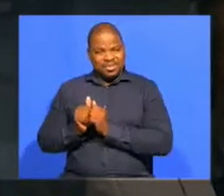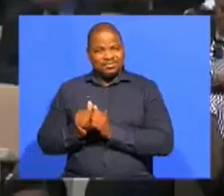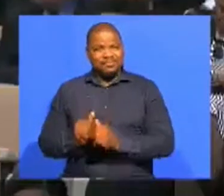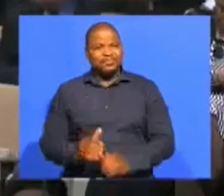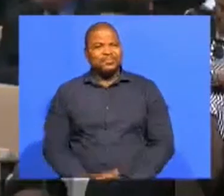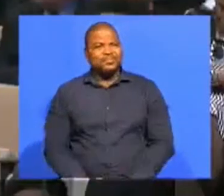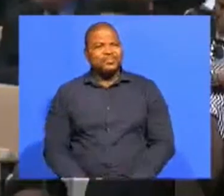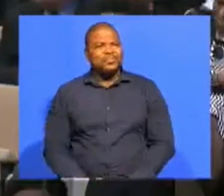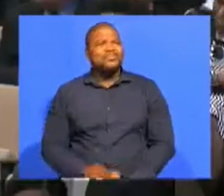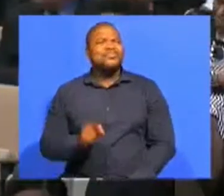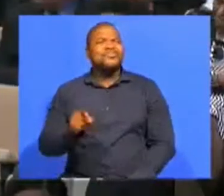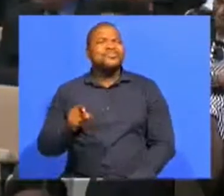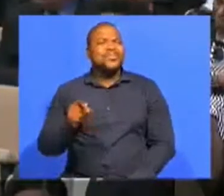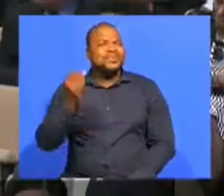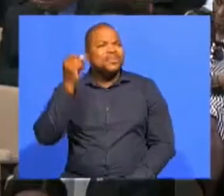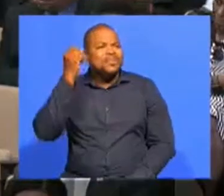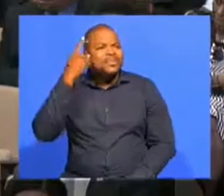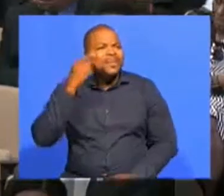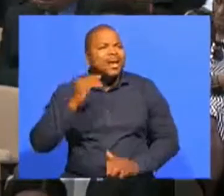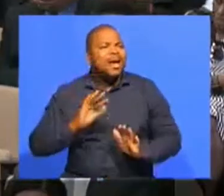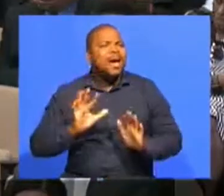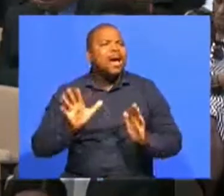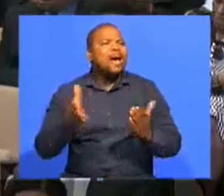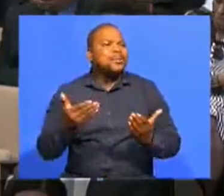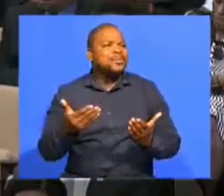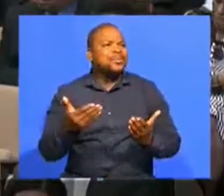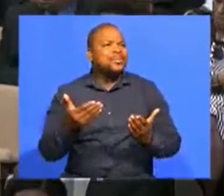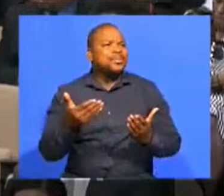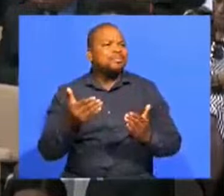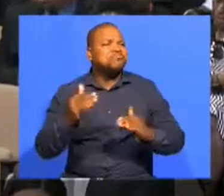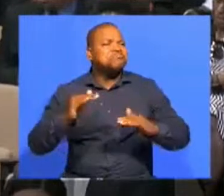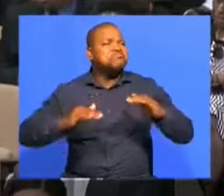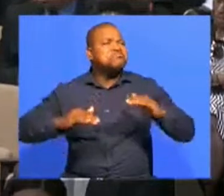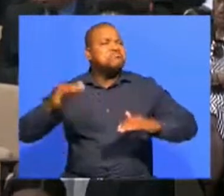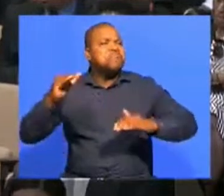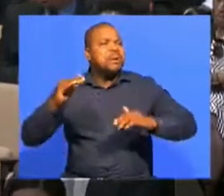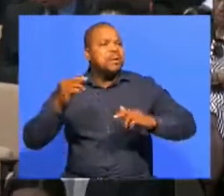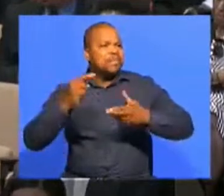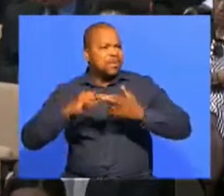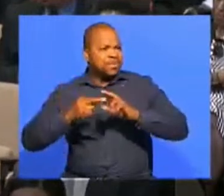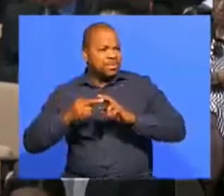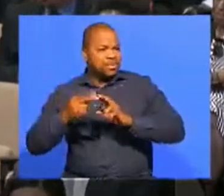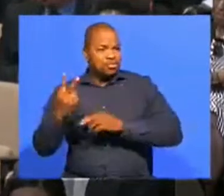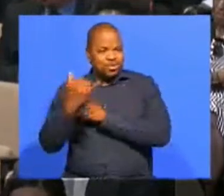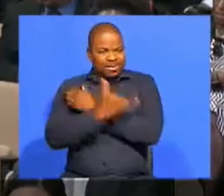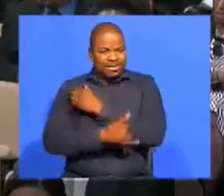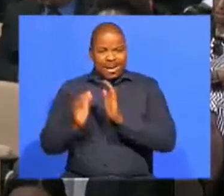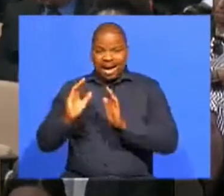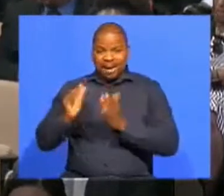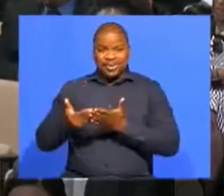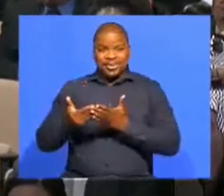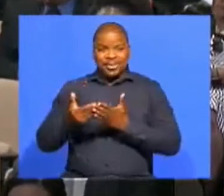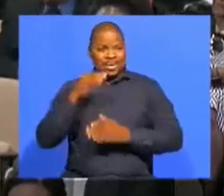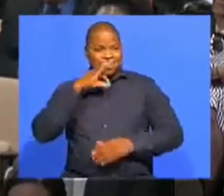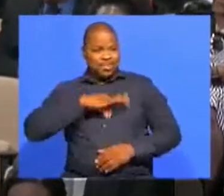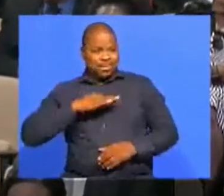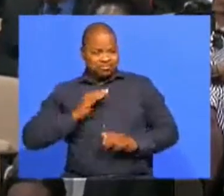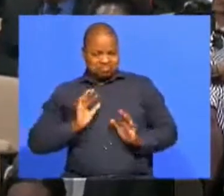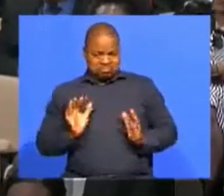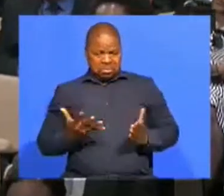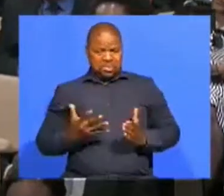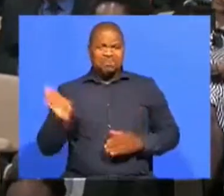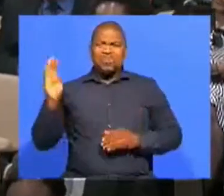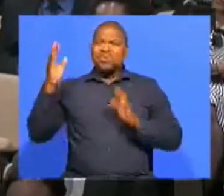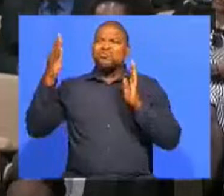we just want to understand how do you gauge or how do you weigh the relationship between the two countries and how do they benefit and